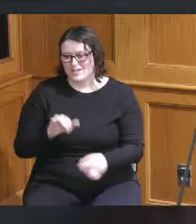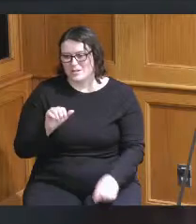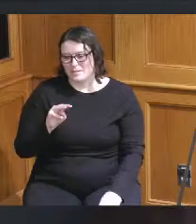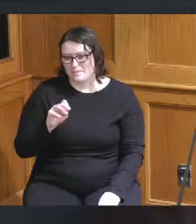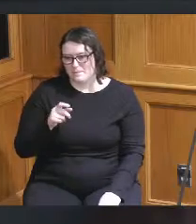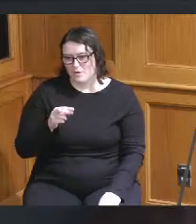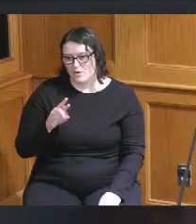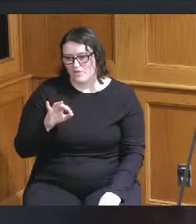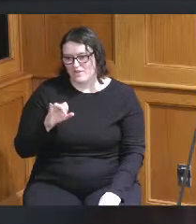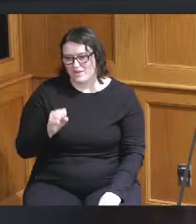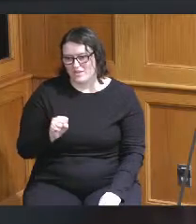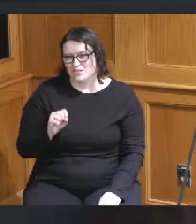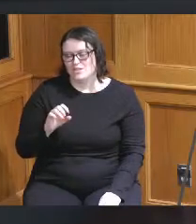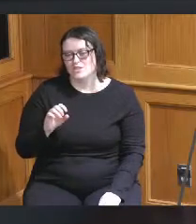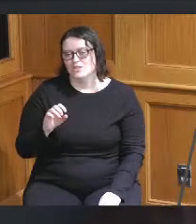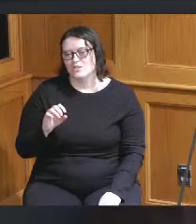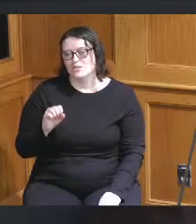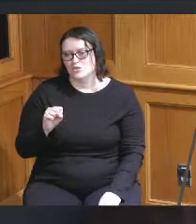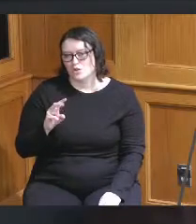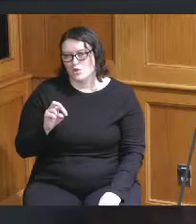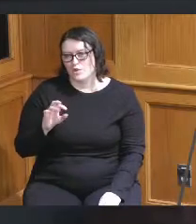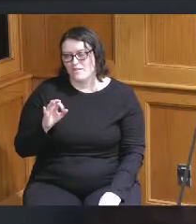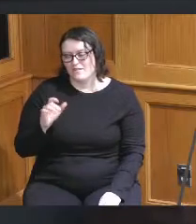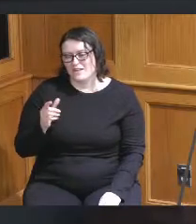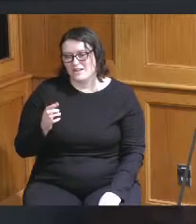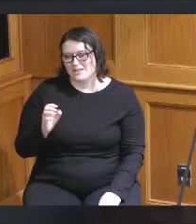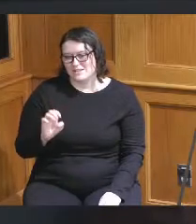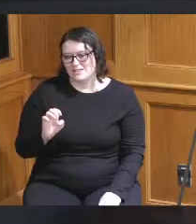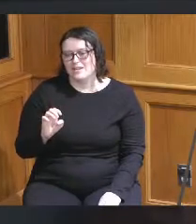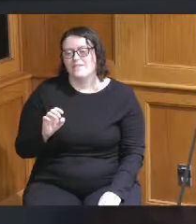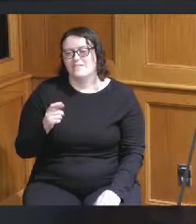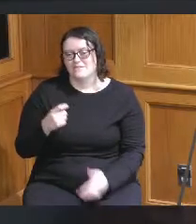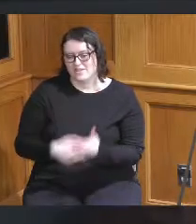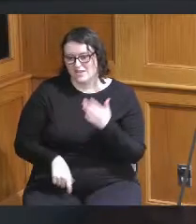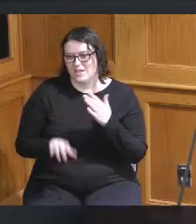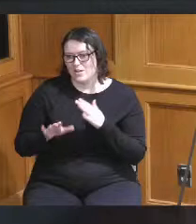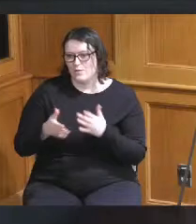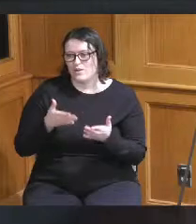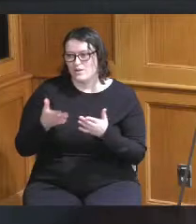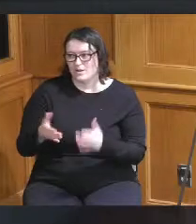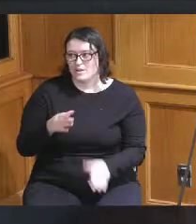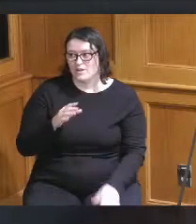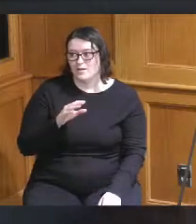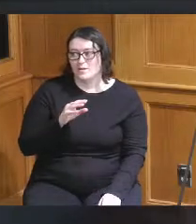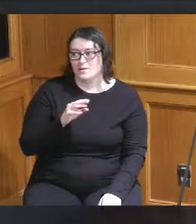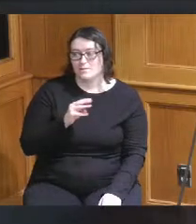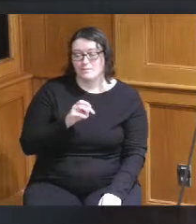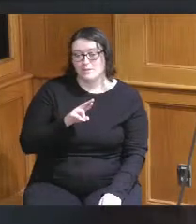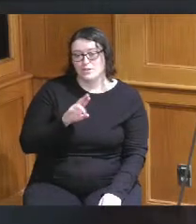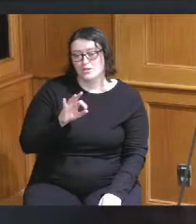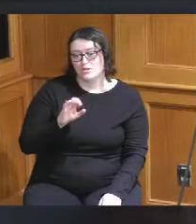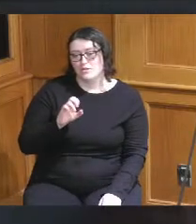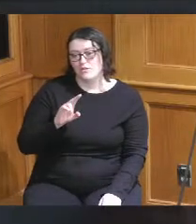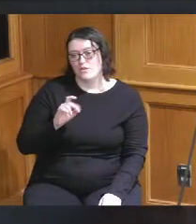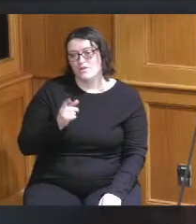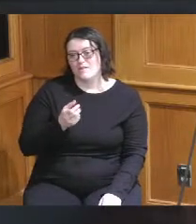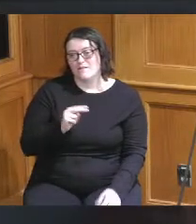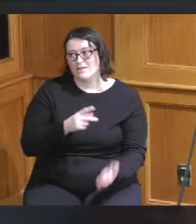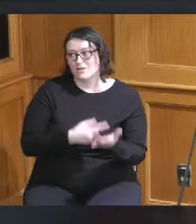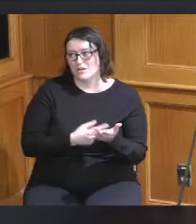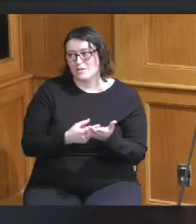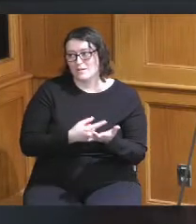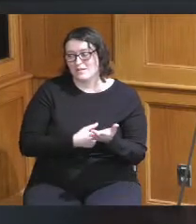fee recommendations, and Mr. Falcon talked about this. So this is a study that was part of the